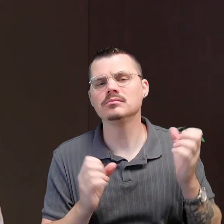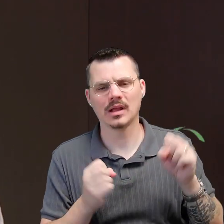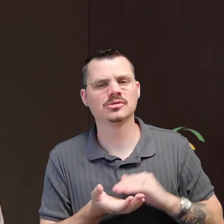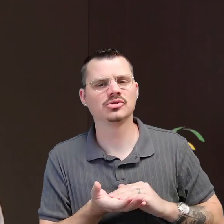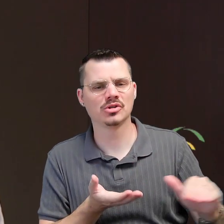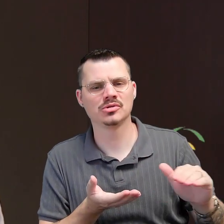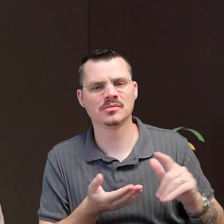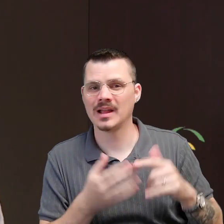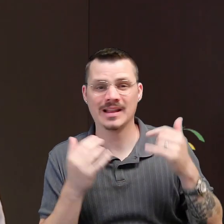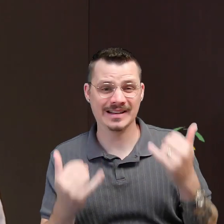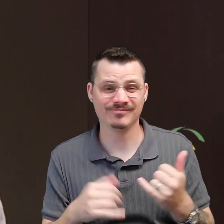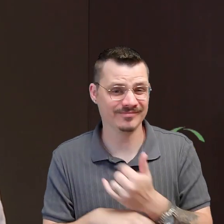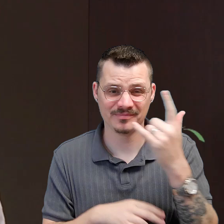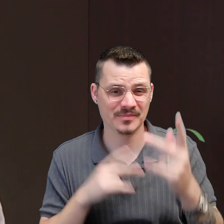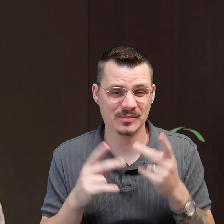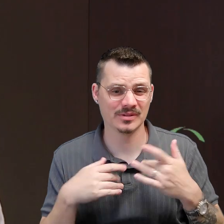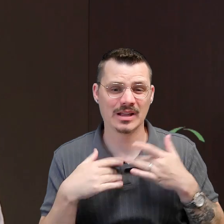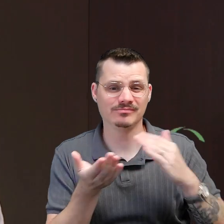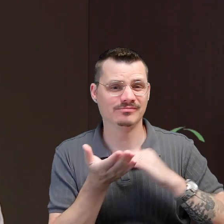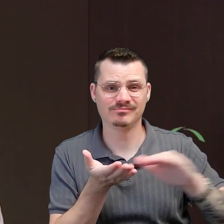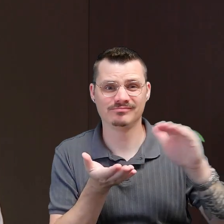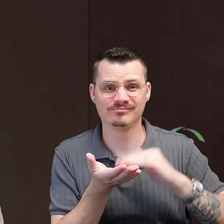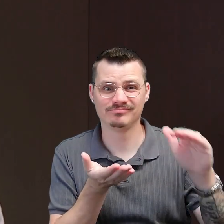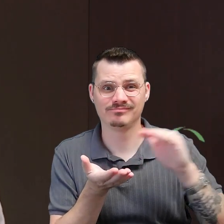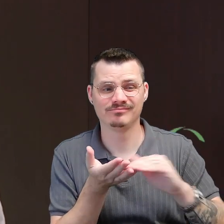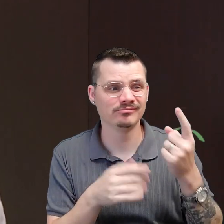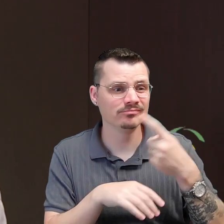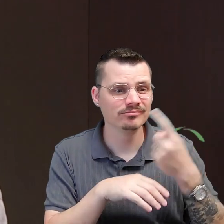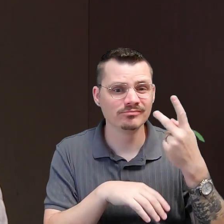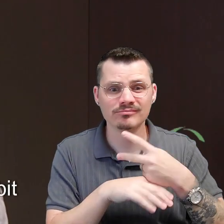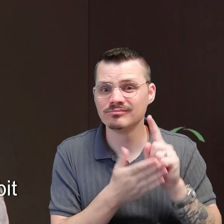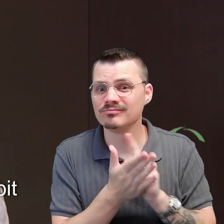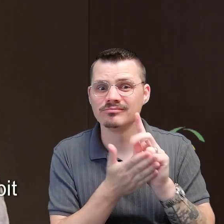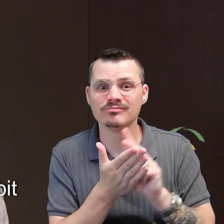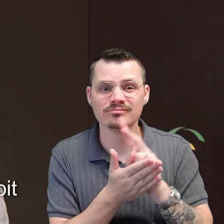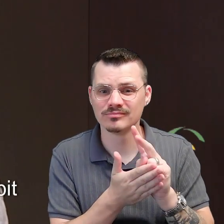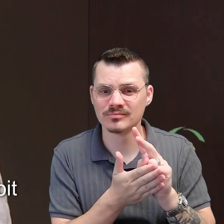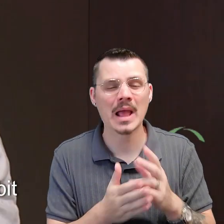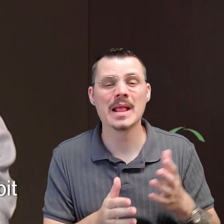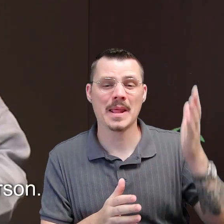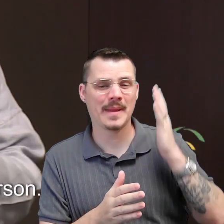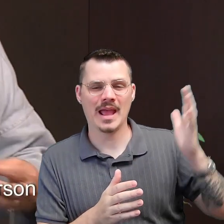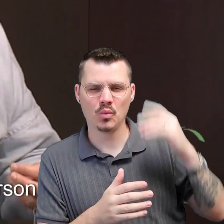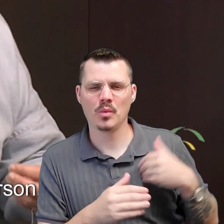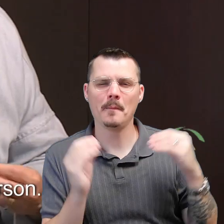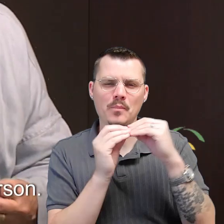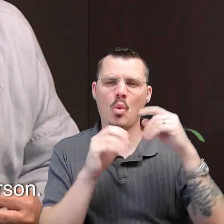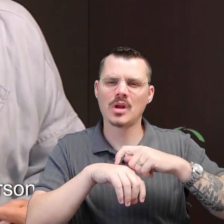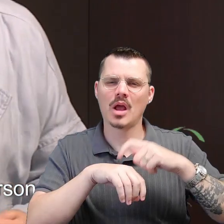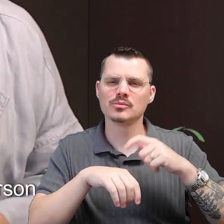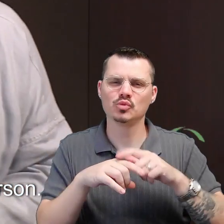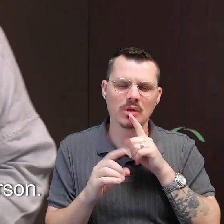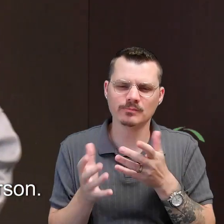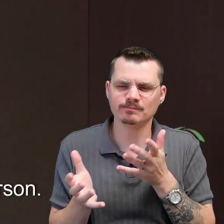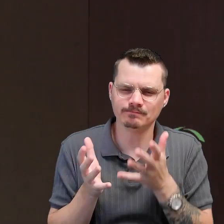get discharged within a matter of hours or a couple days now, whereas in the past we had a little bit more time to kind